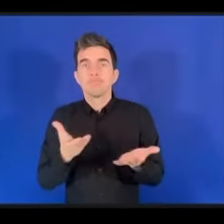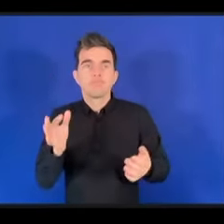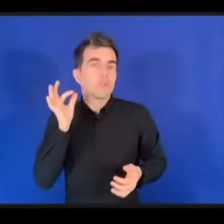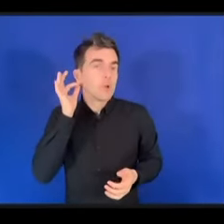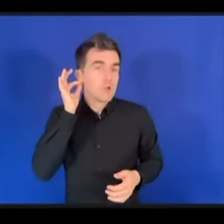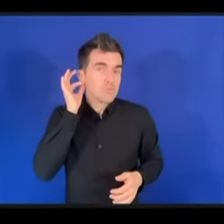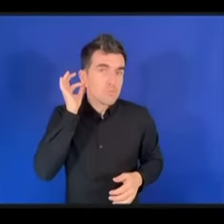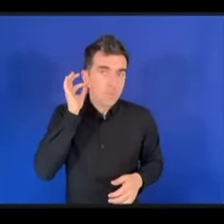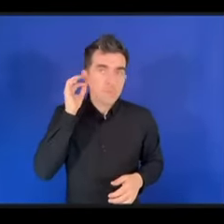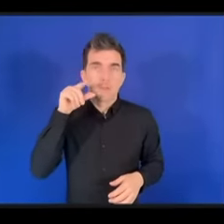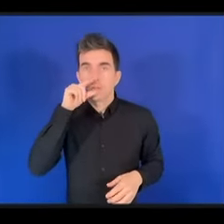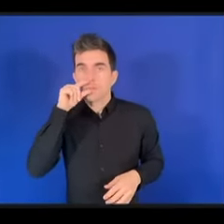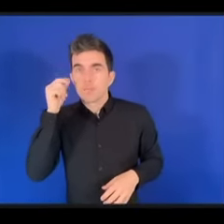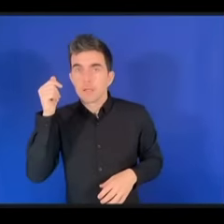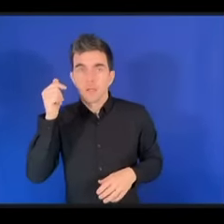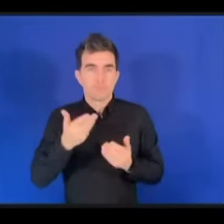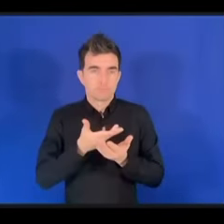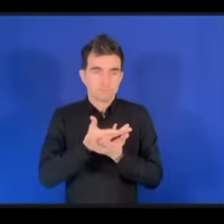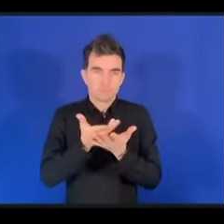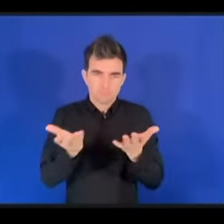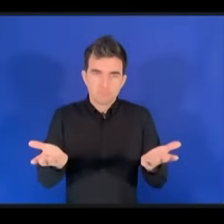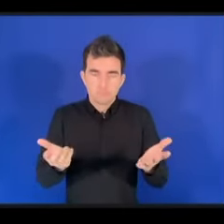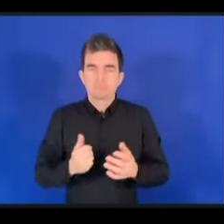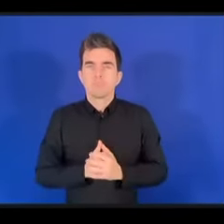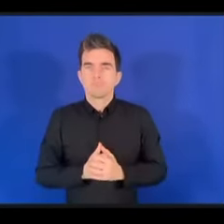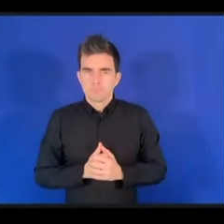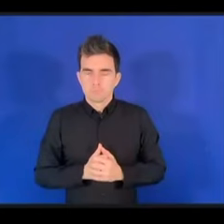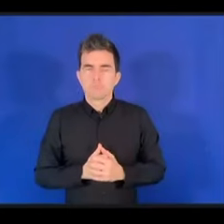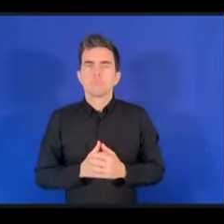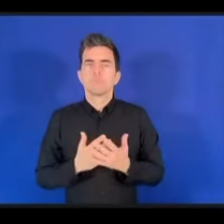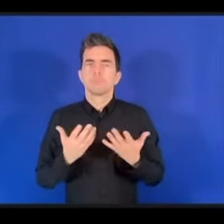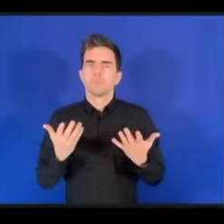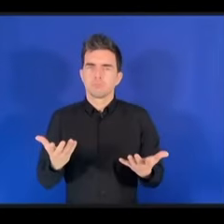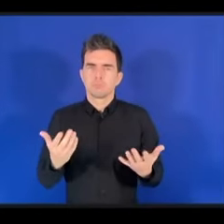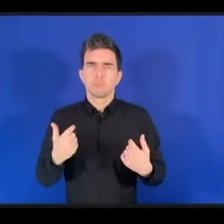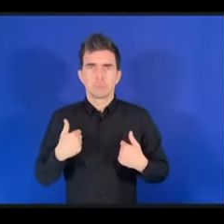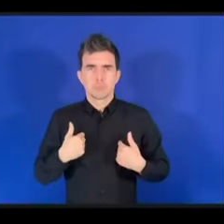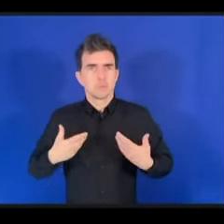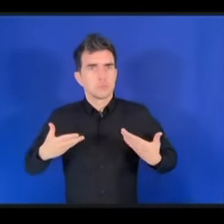the privilege in 2017, as the then chair of the